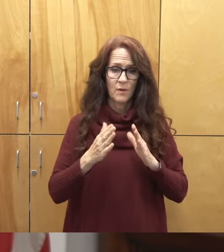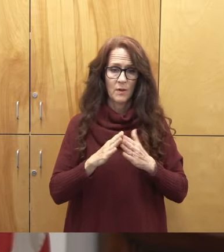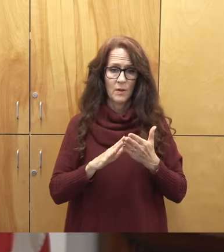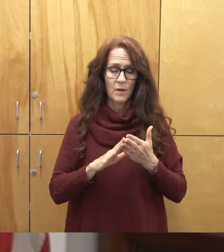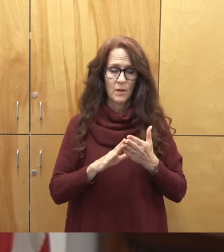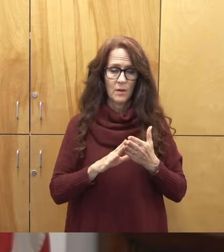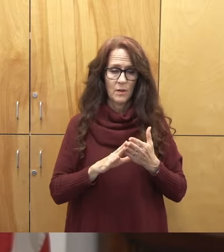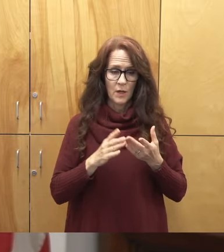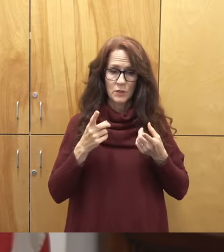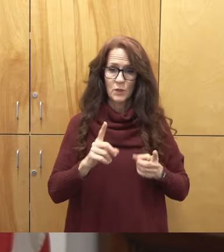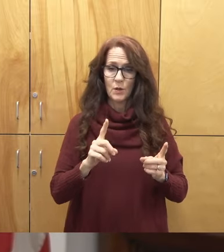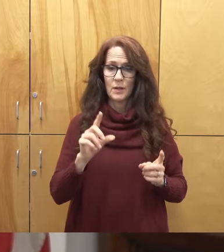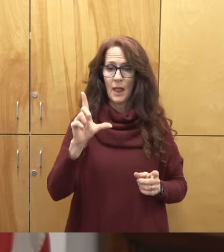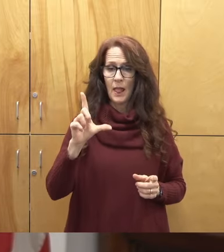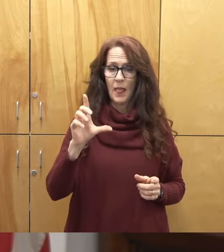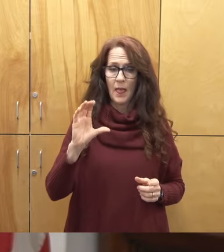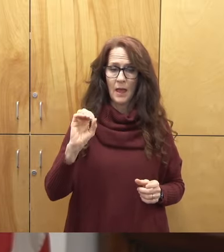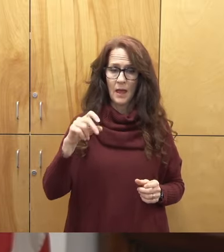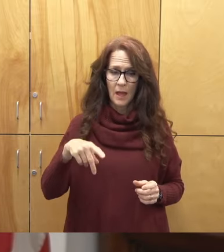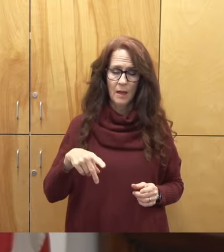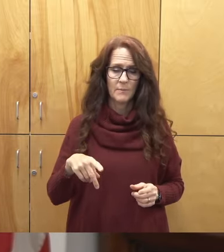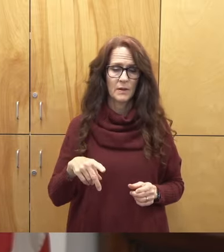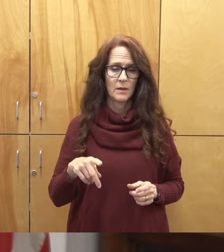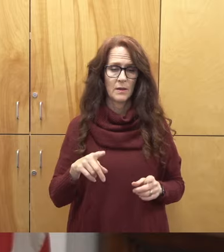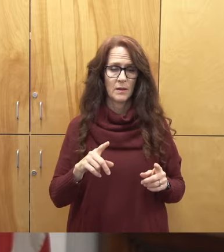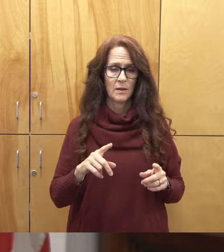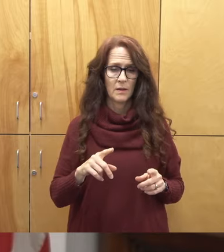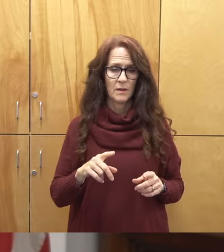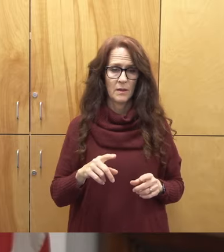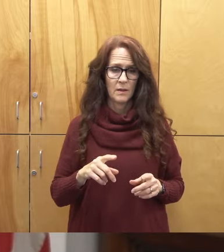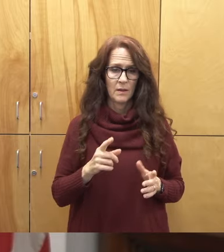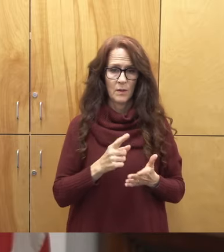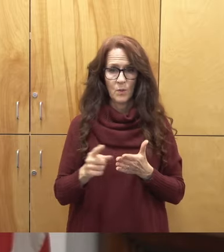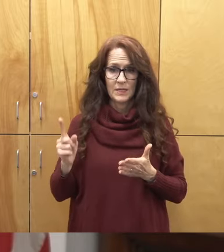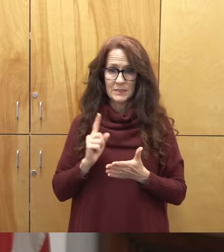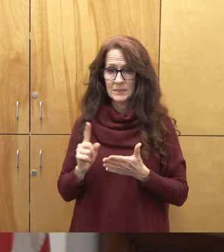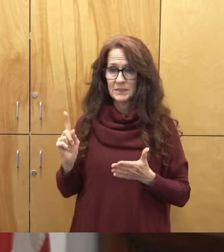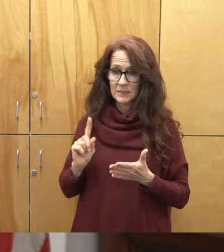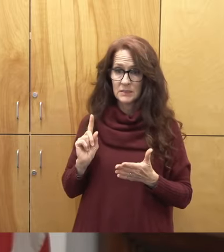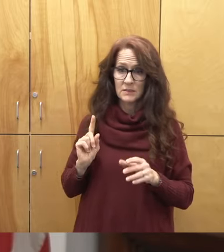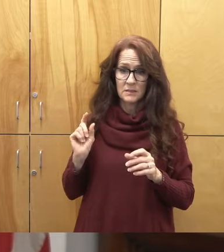of LCAP approval and even weeks before.